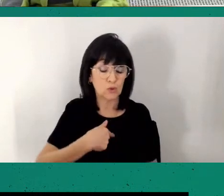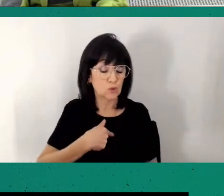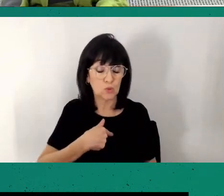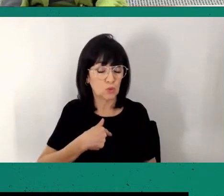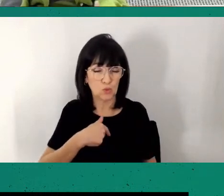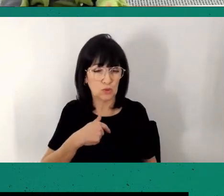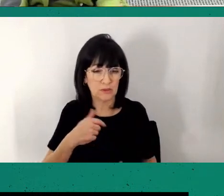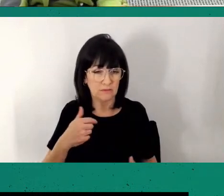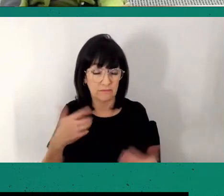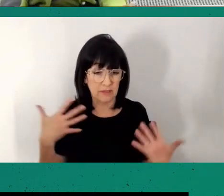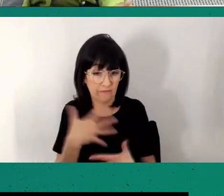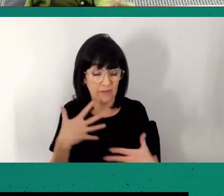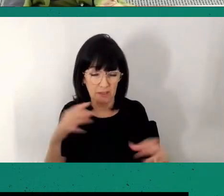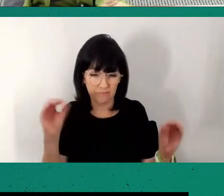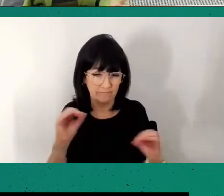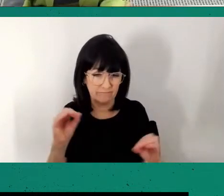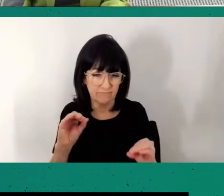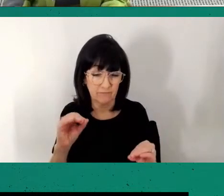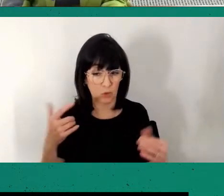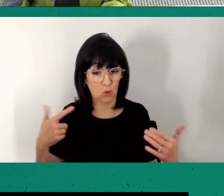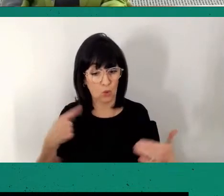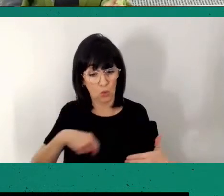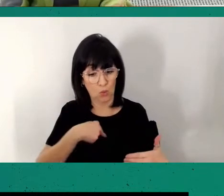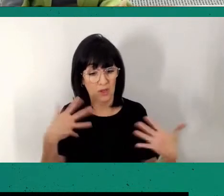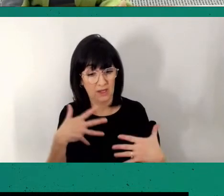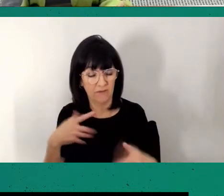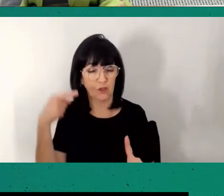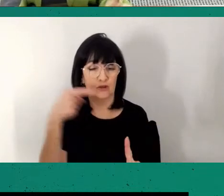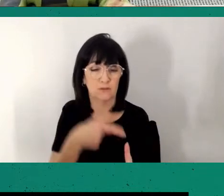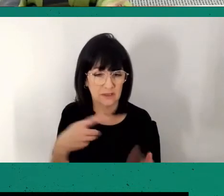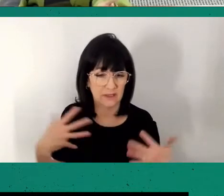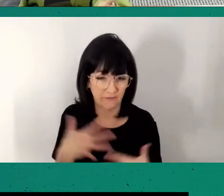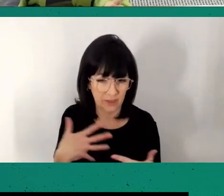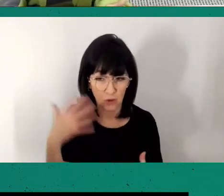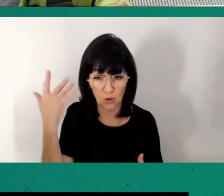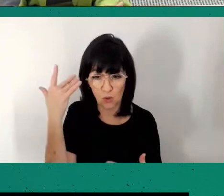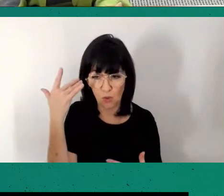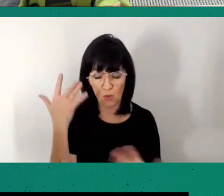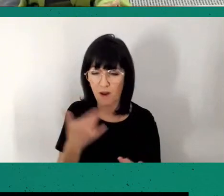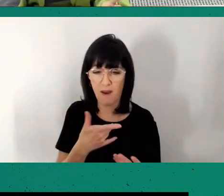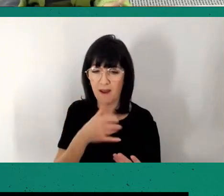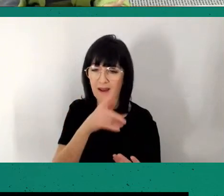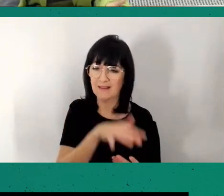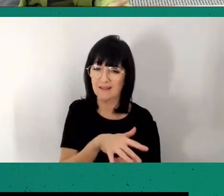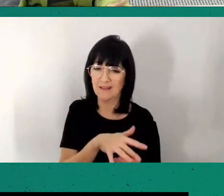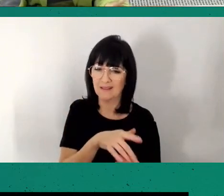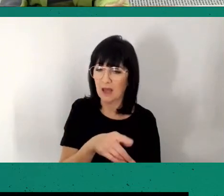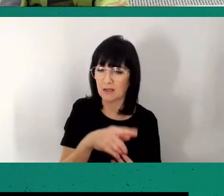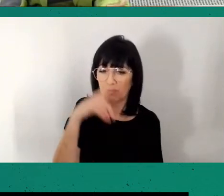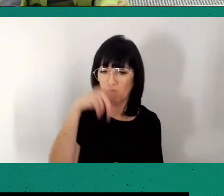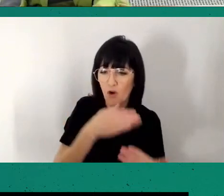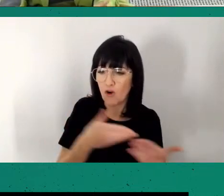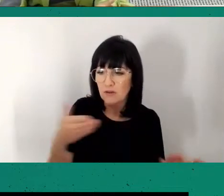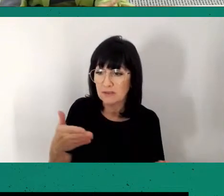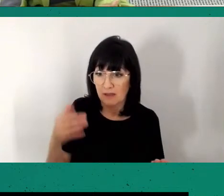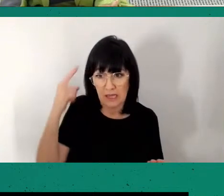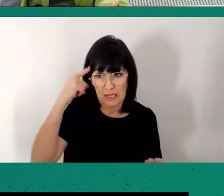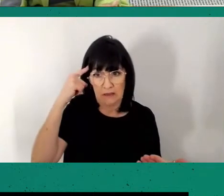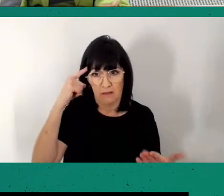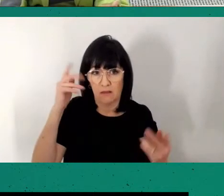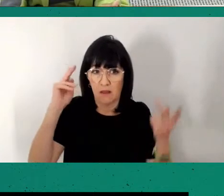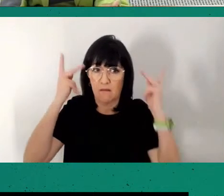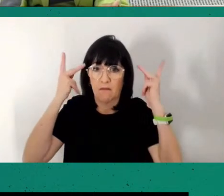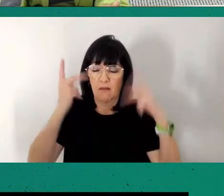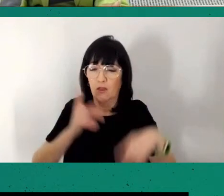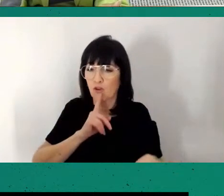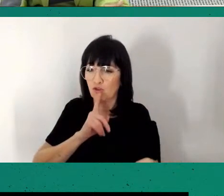itself, and that's the truth, because fear is nothing except false evidence appearing real. So once you learn something a little bit better, you have nothing